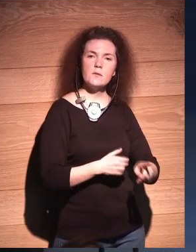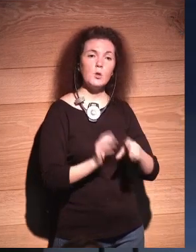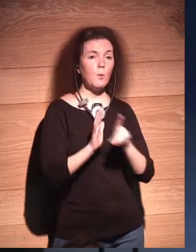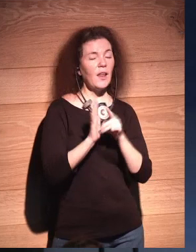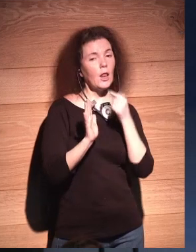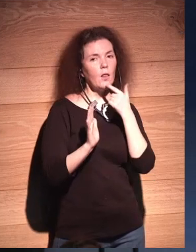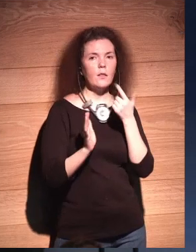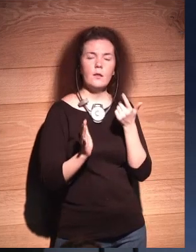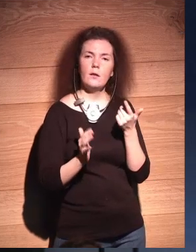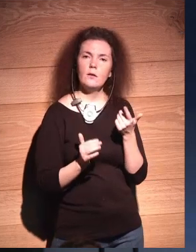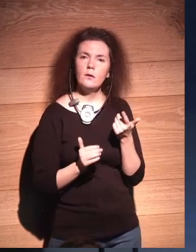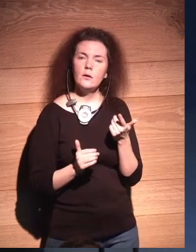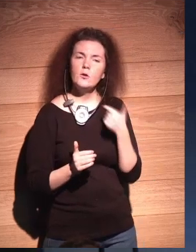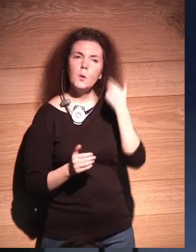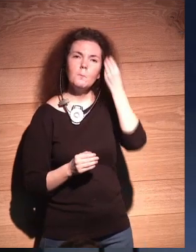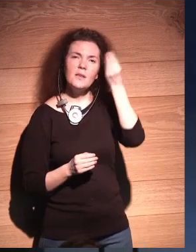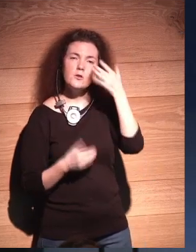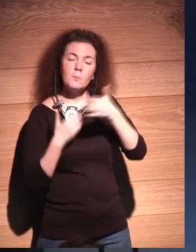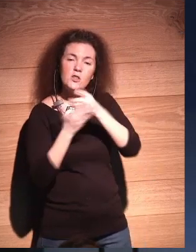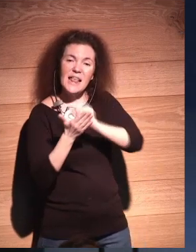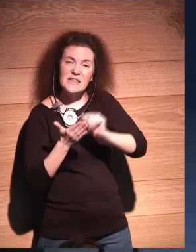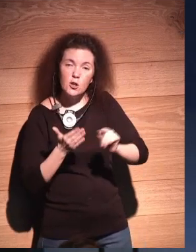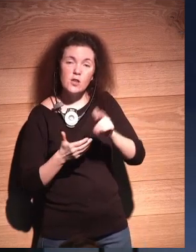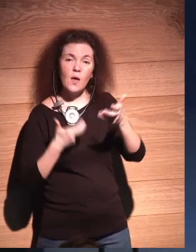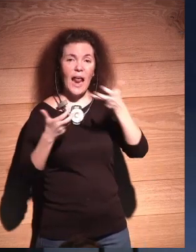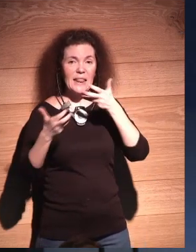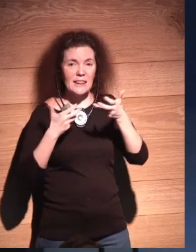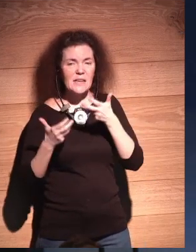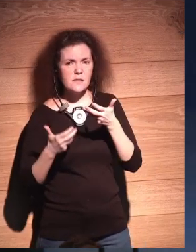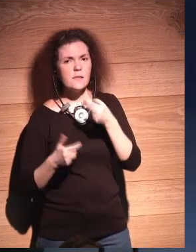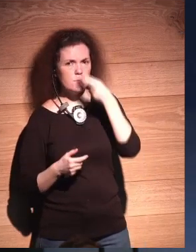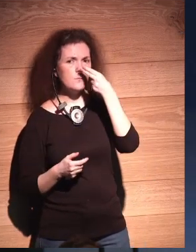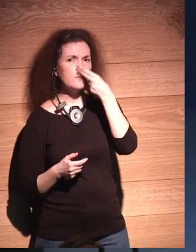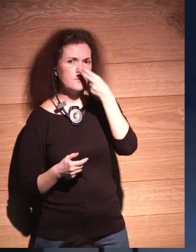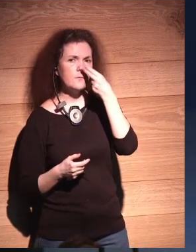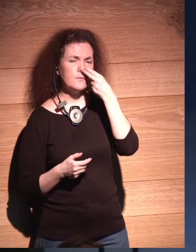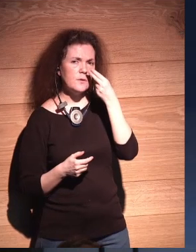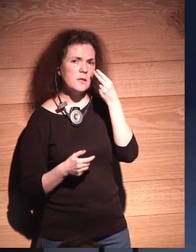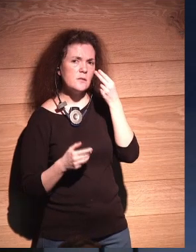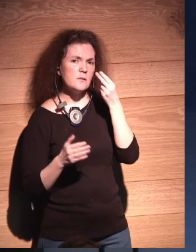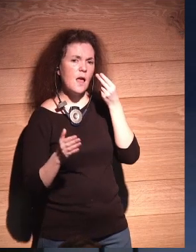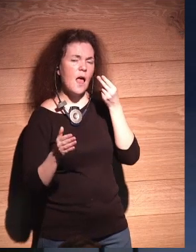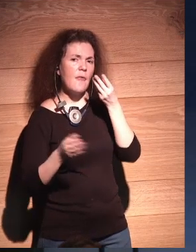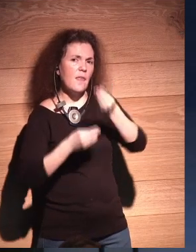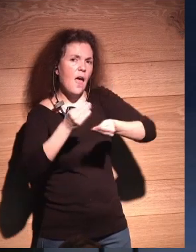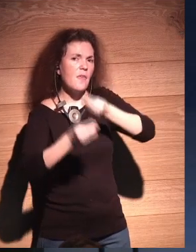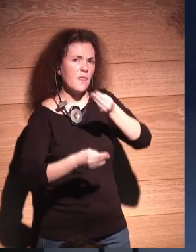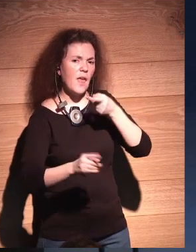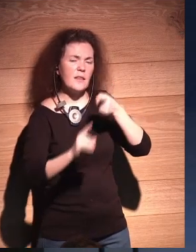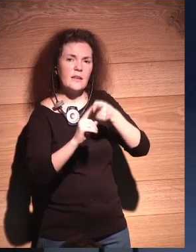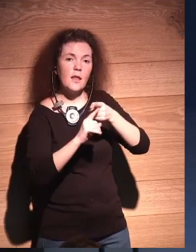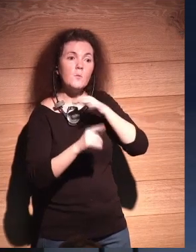something that I think writers and artists are very, very interested in, because it's about the nuance of what